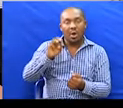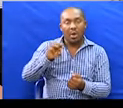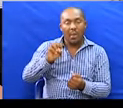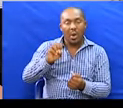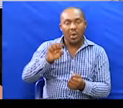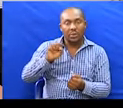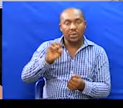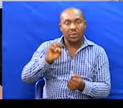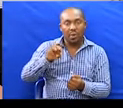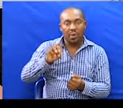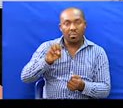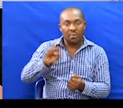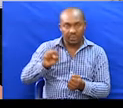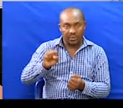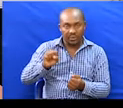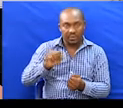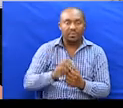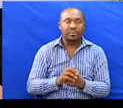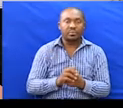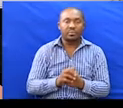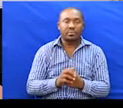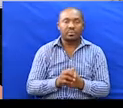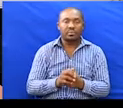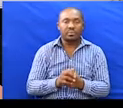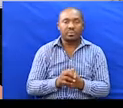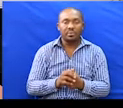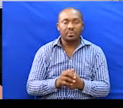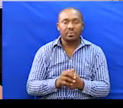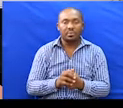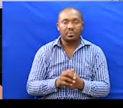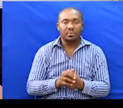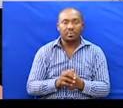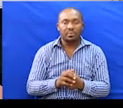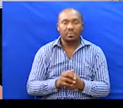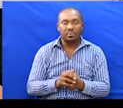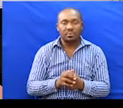The chromosome is made up of a number of genes.